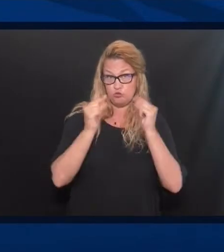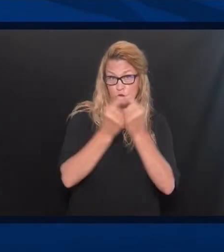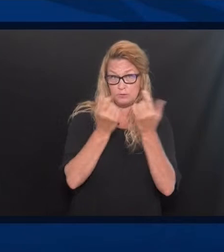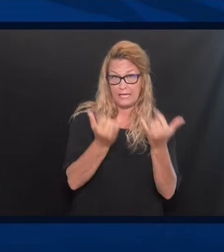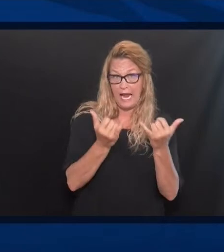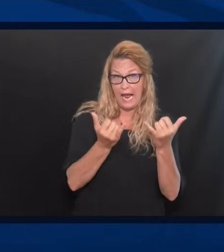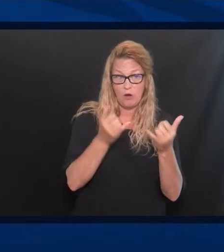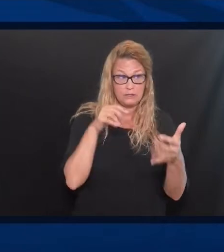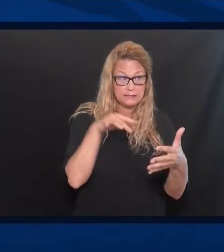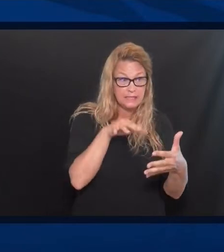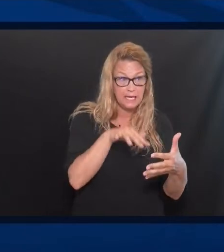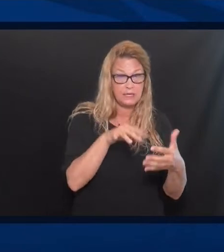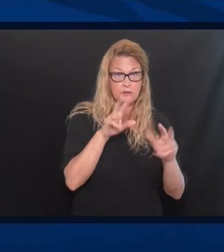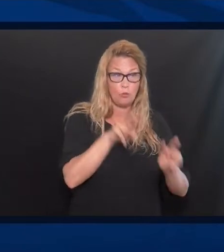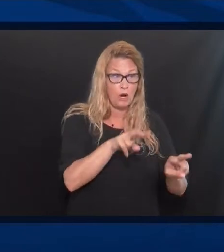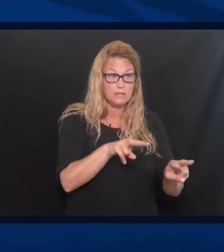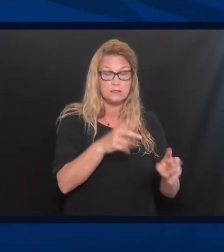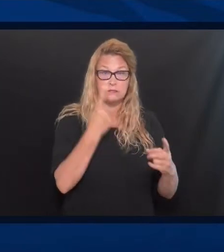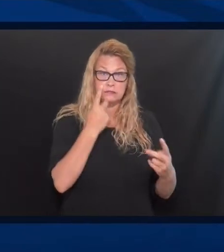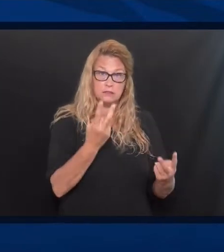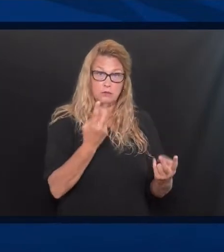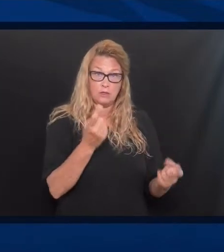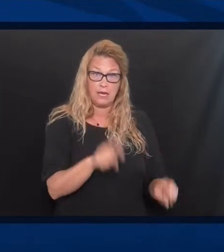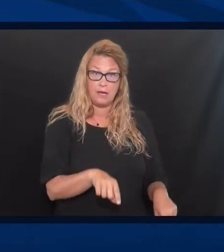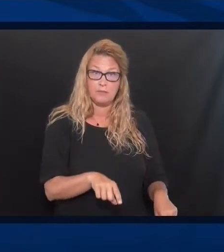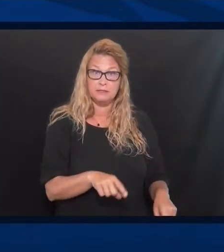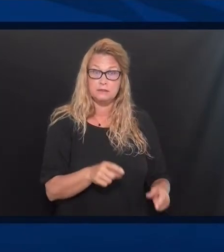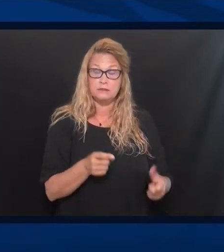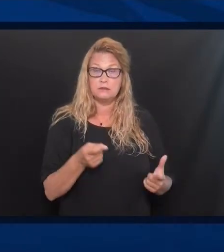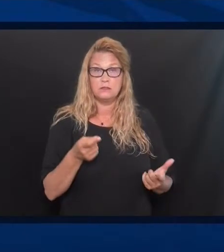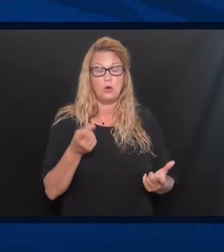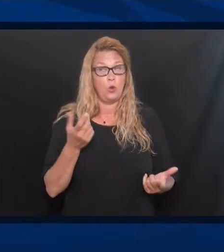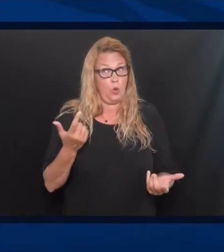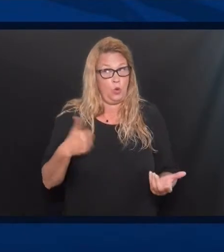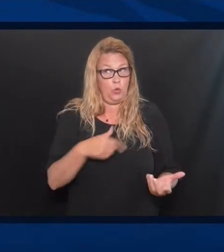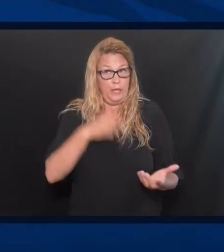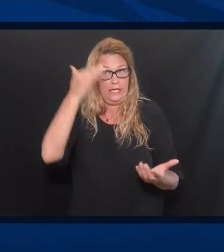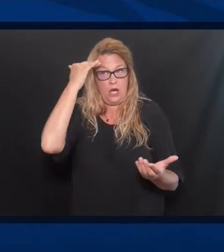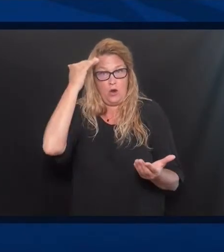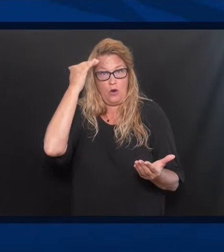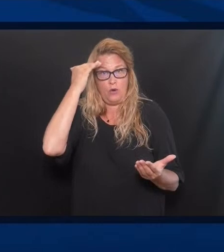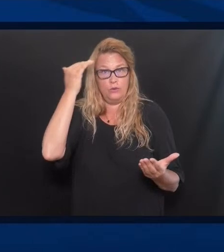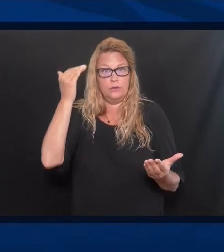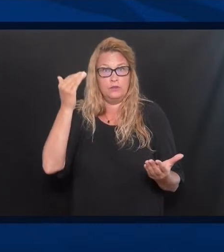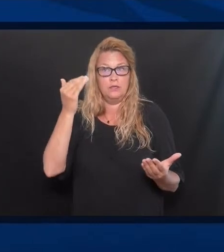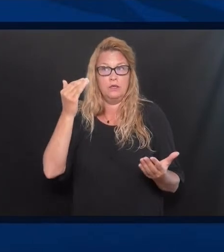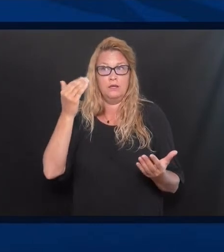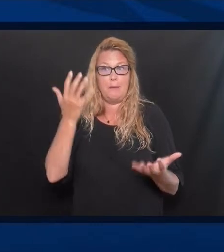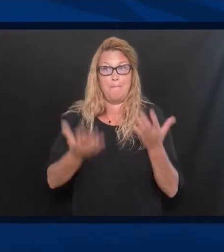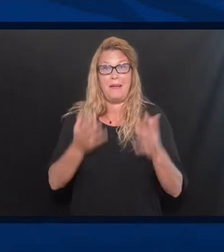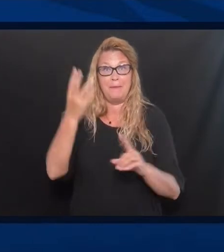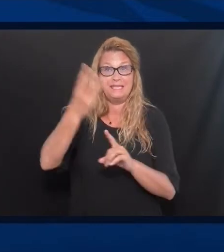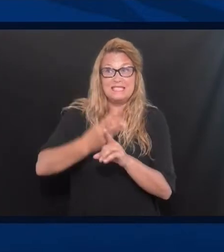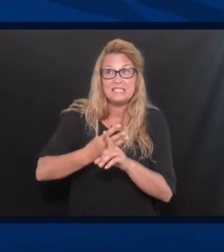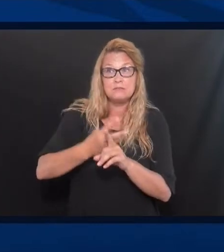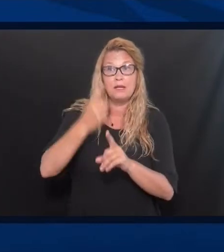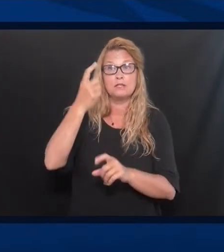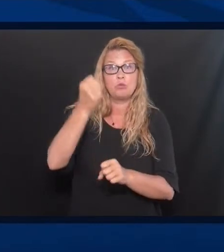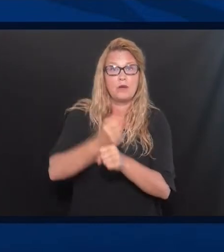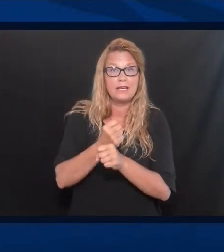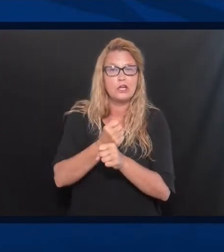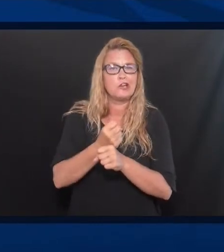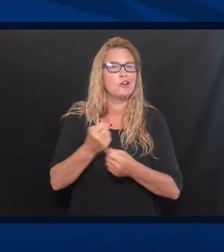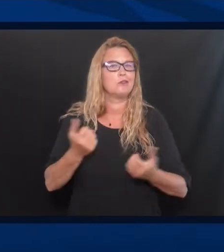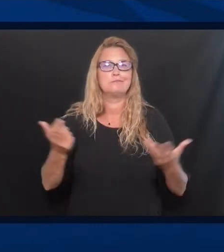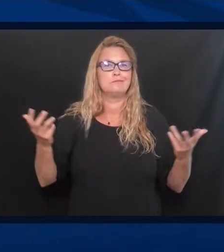now? And do we know if it's going to be like 6 months in, a year in, or